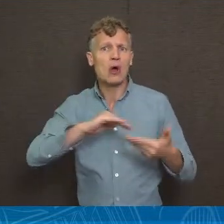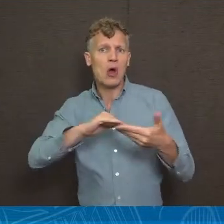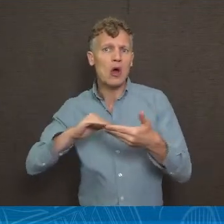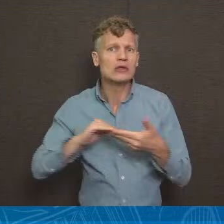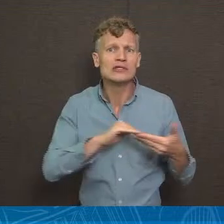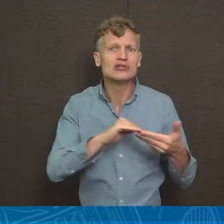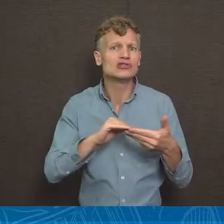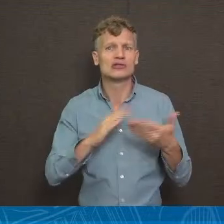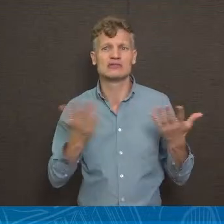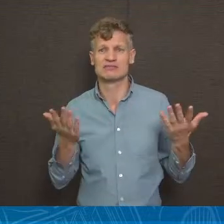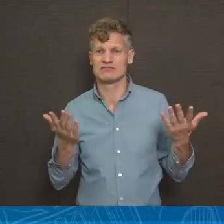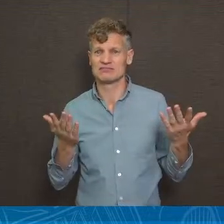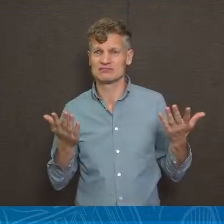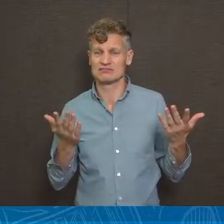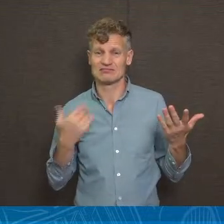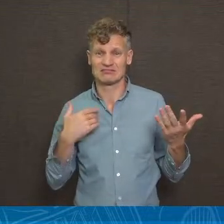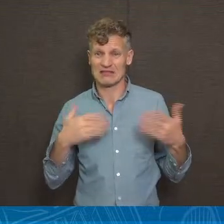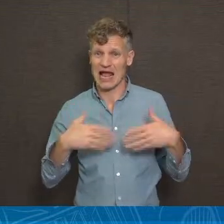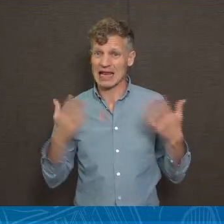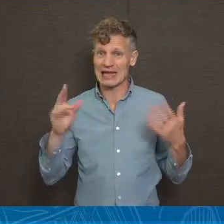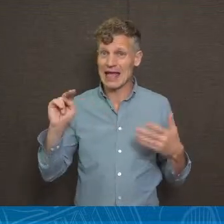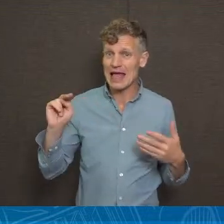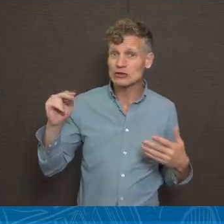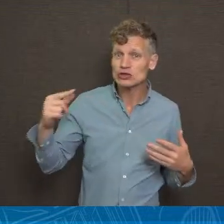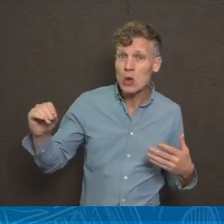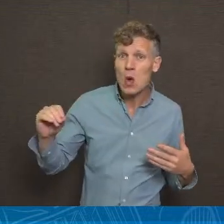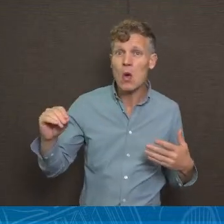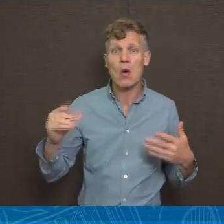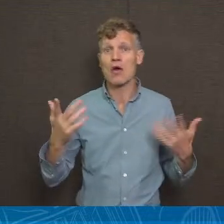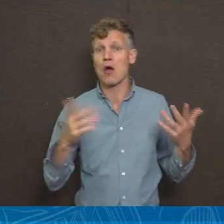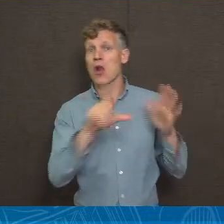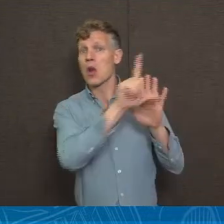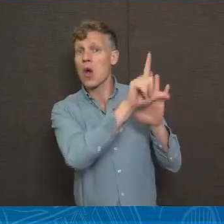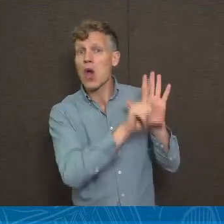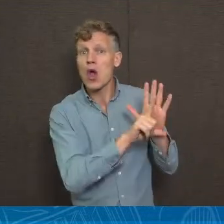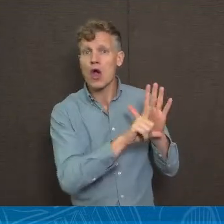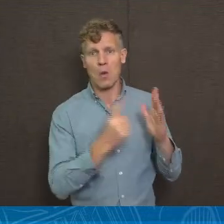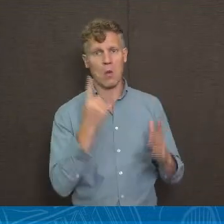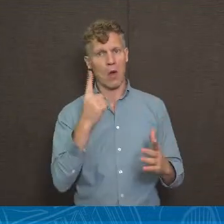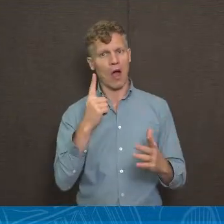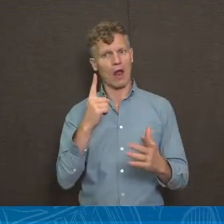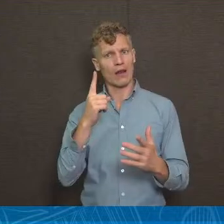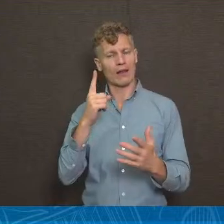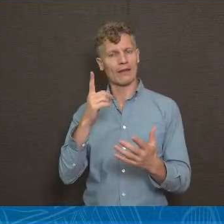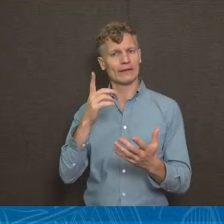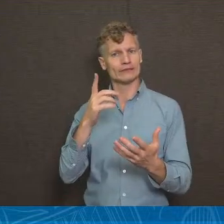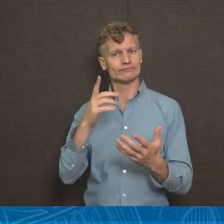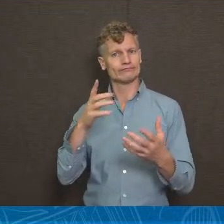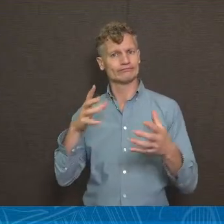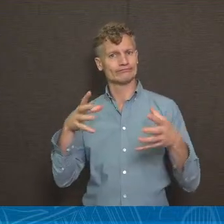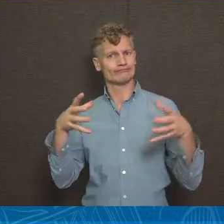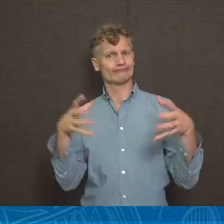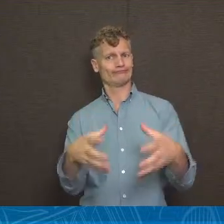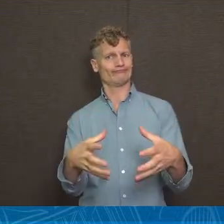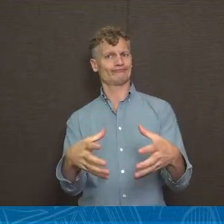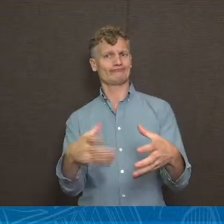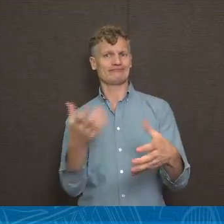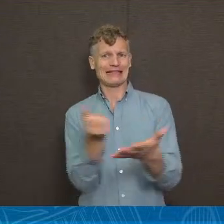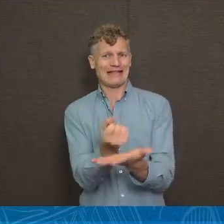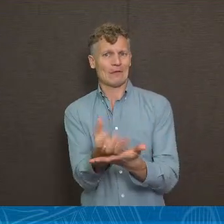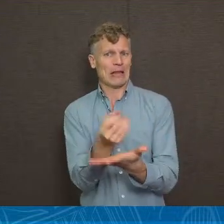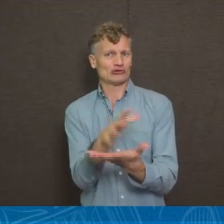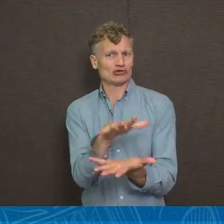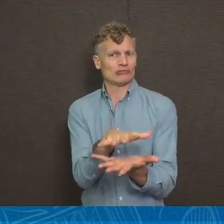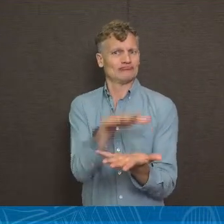the NGO sector, from the human rights defender, lawyers, and the media persons. They can assess in the better